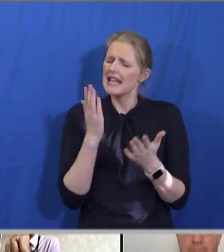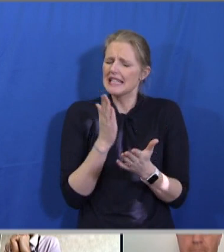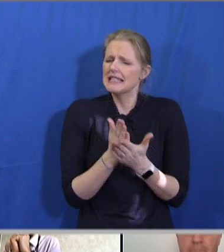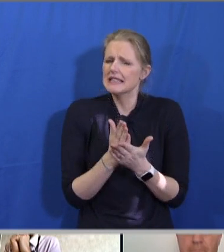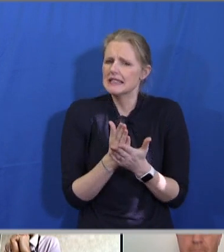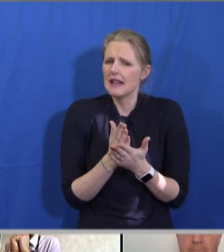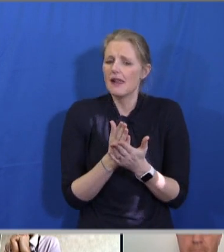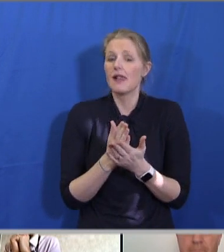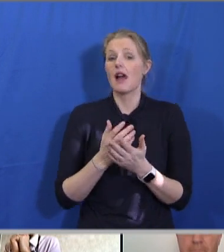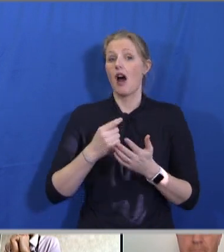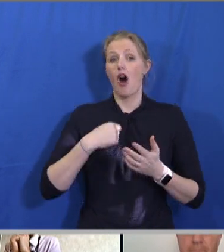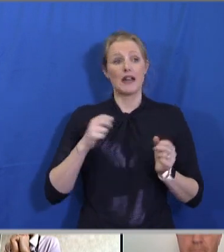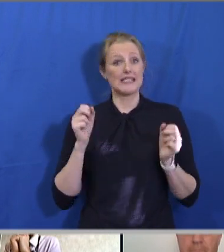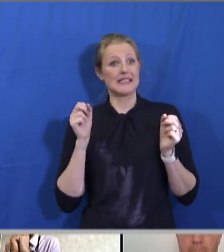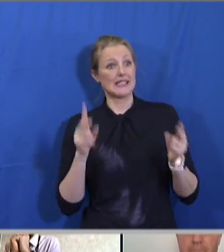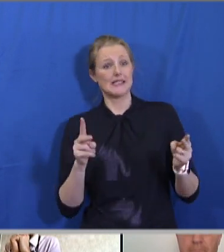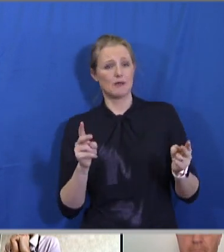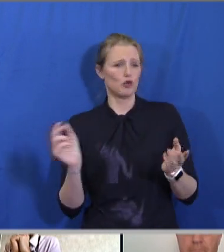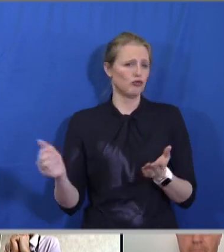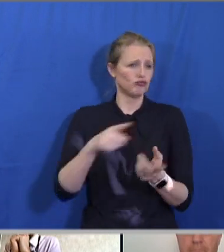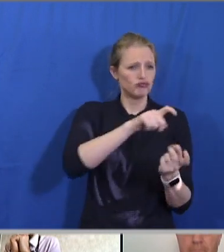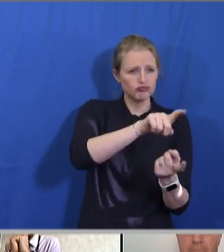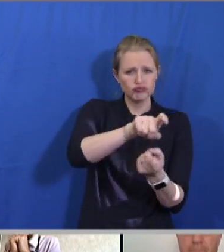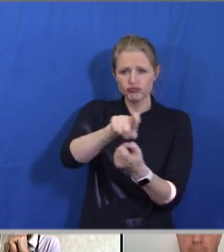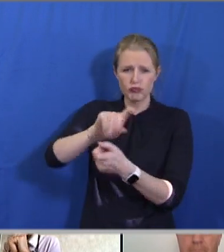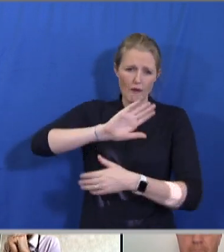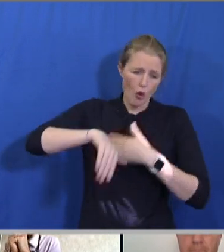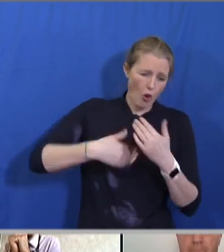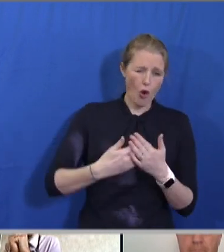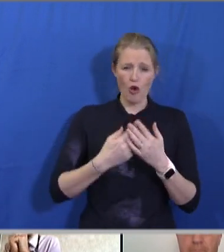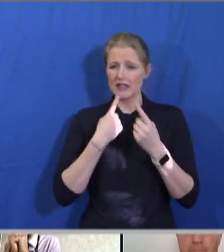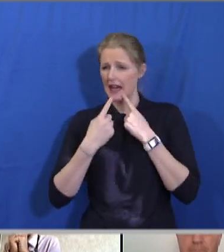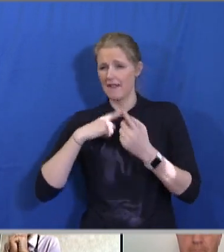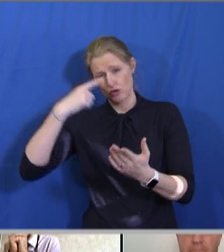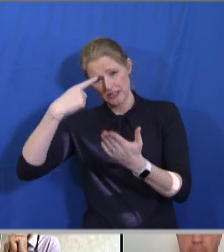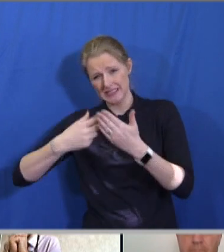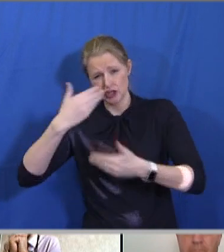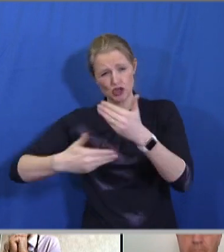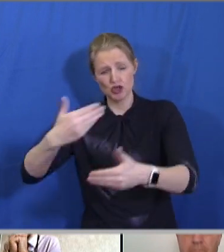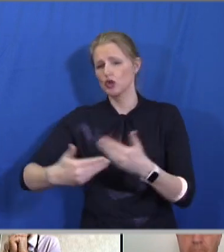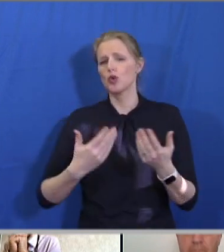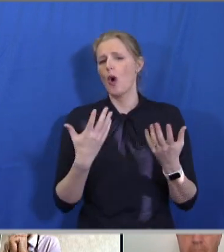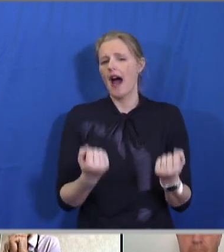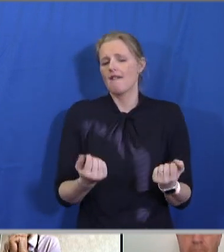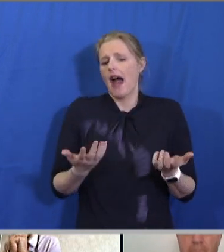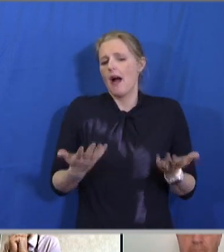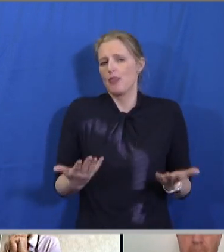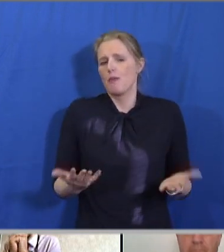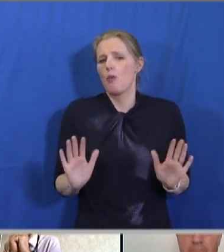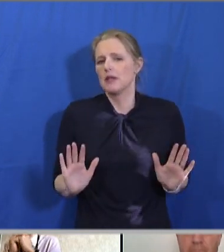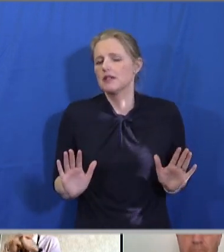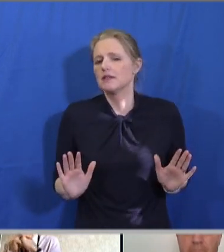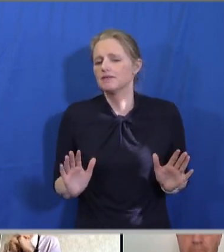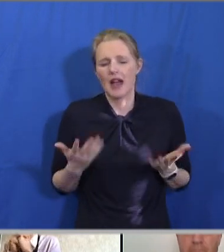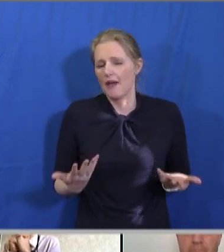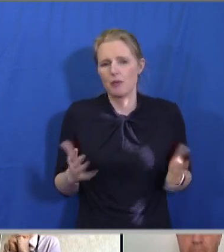the systems in place to collect the data that we need to be able to make those informed situations at present. But one of the things